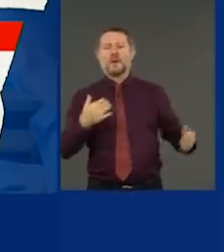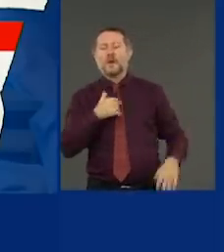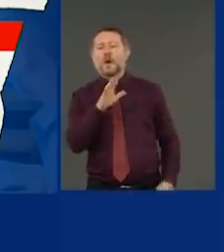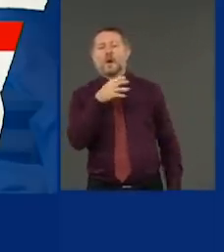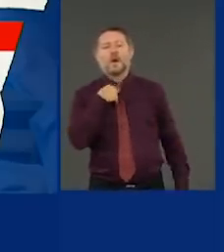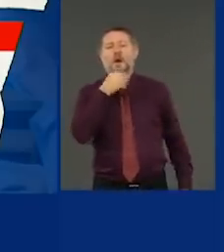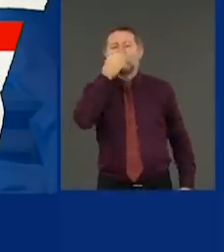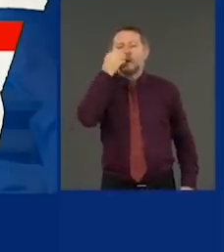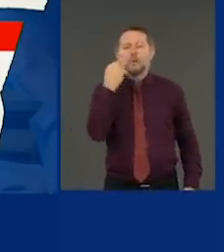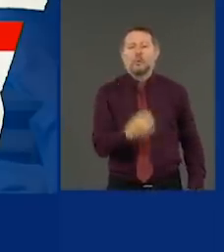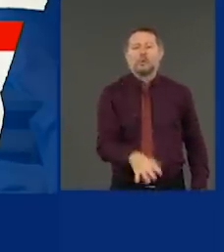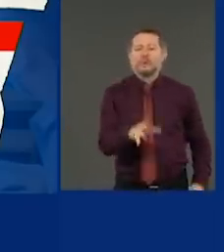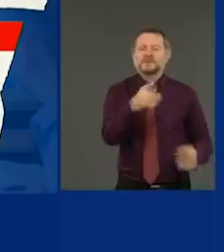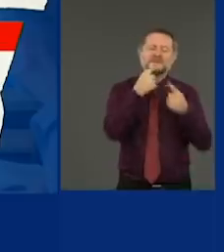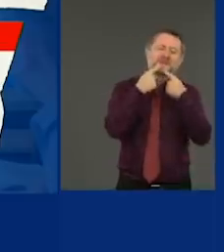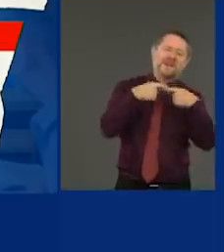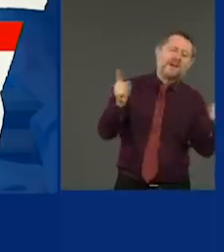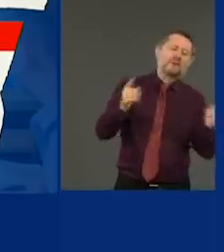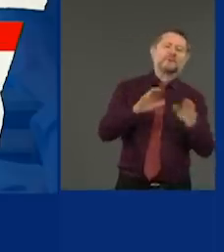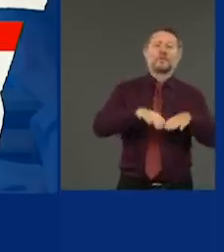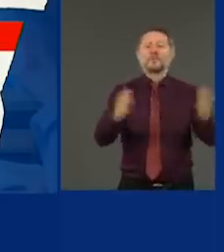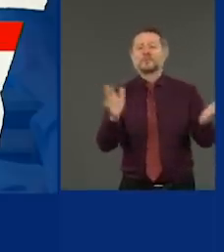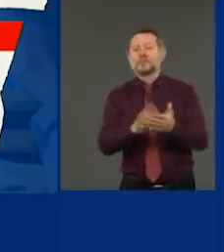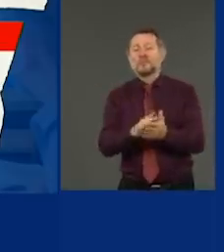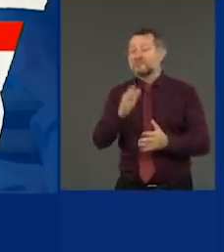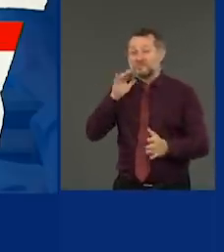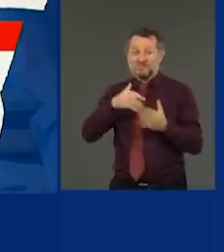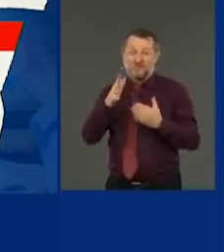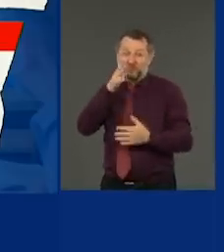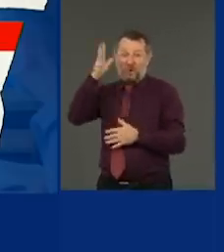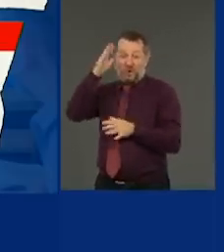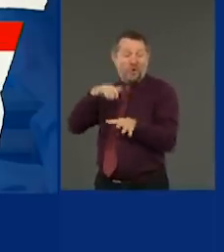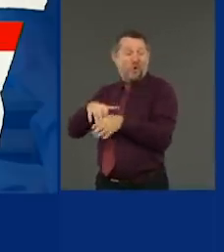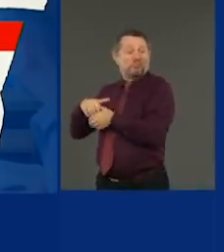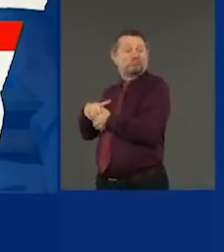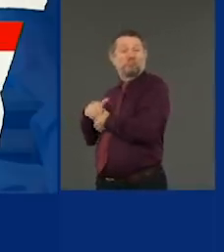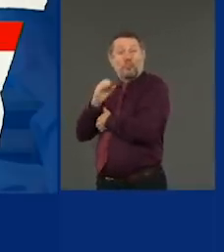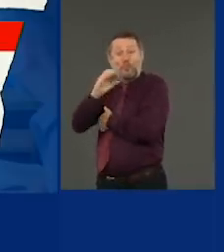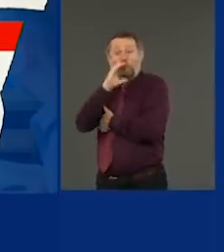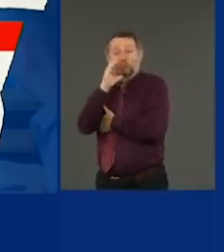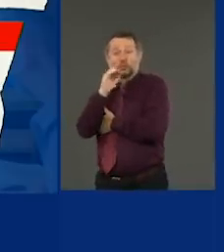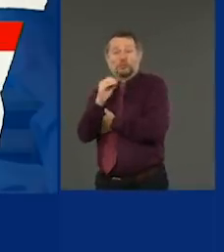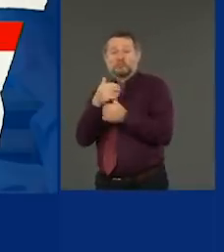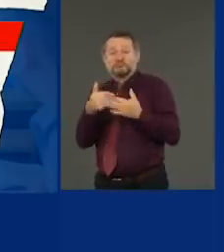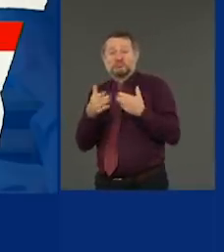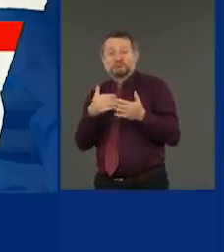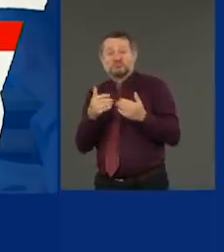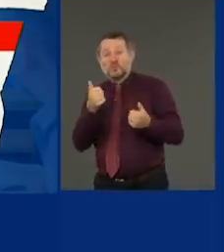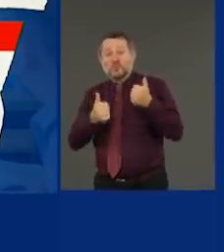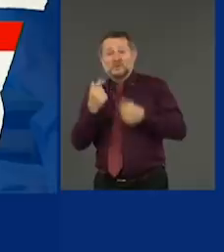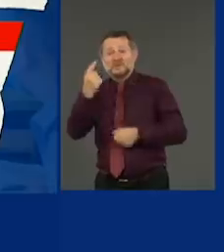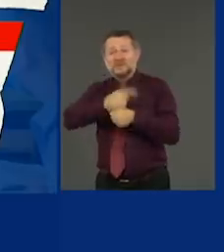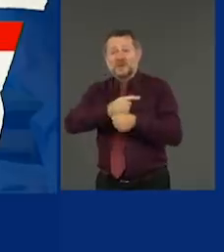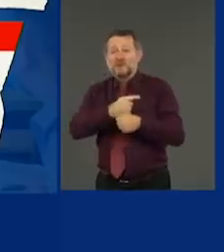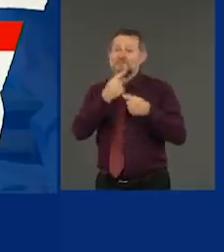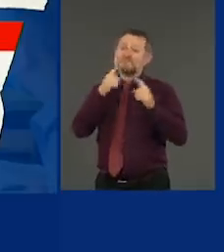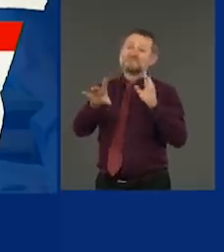their child, it doesn't matter what date you pick or what plan you